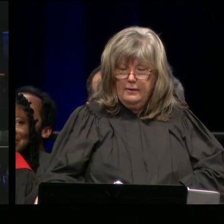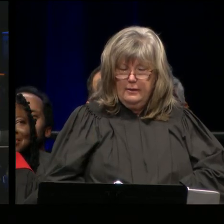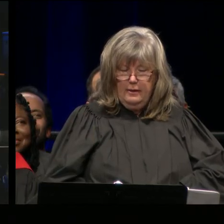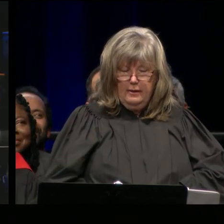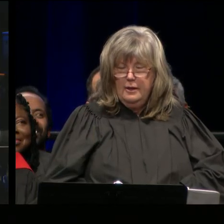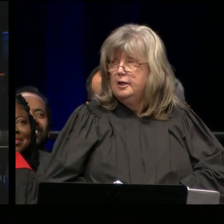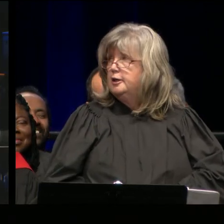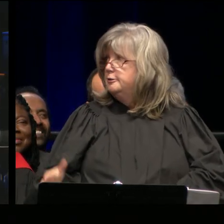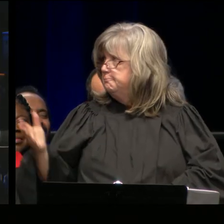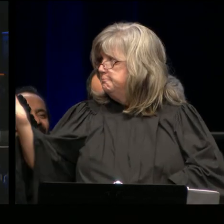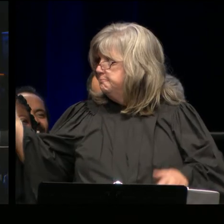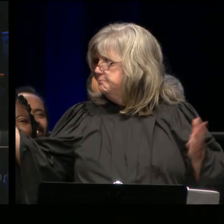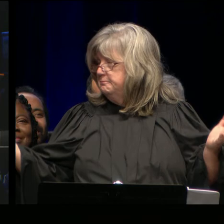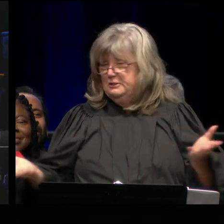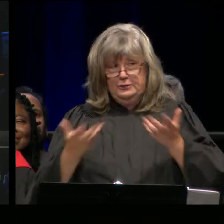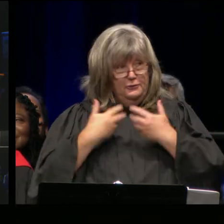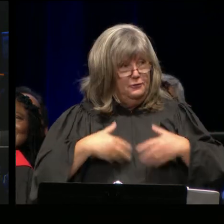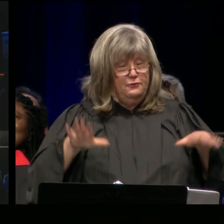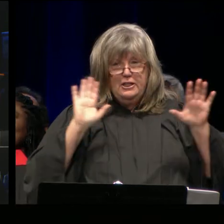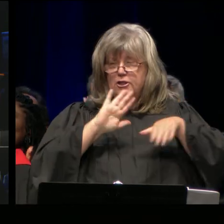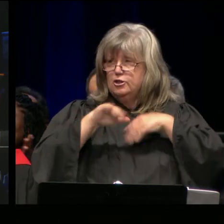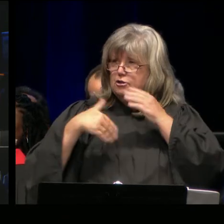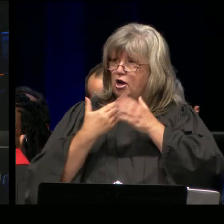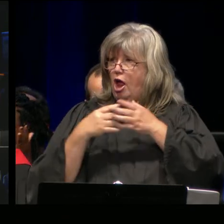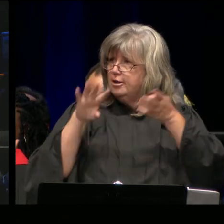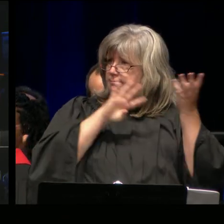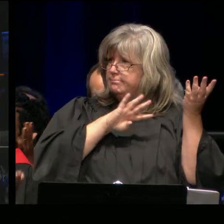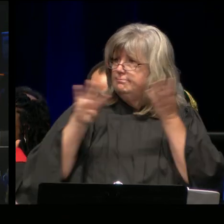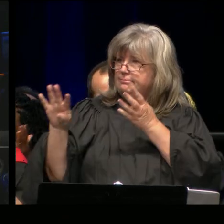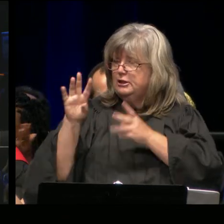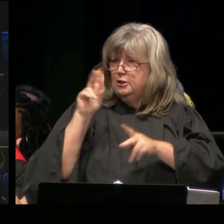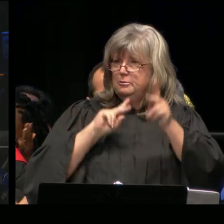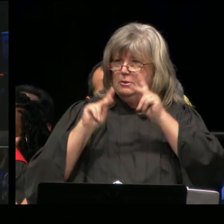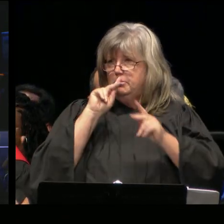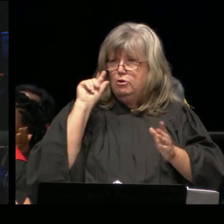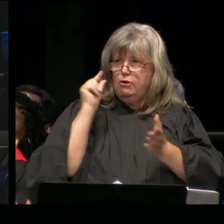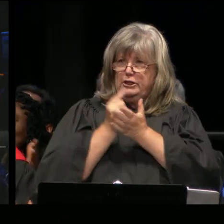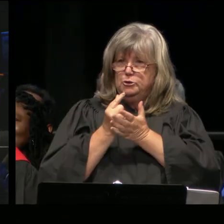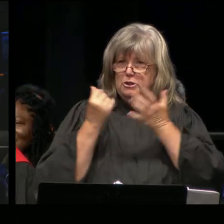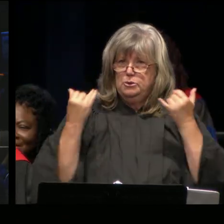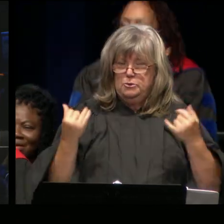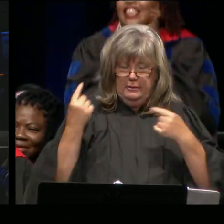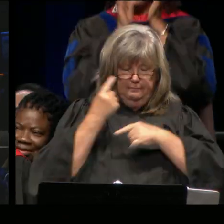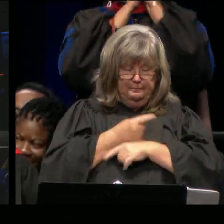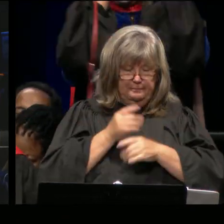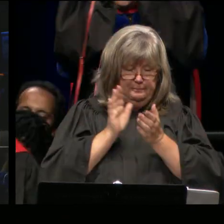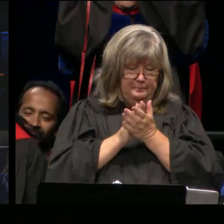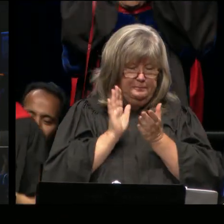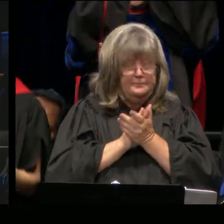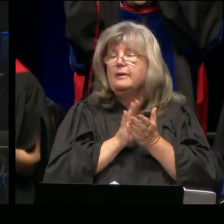Vice Chancellor, that concludes the presentation of today's graduates.